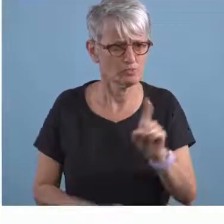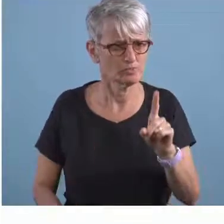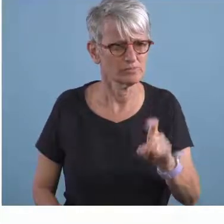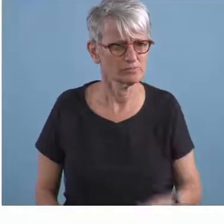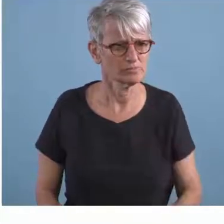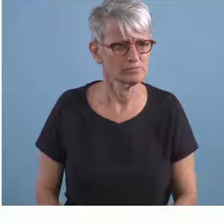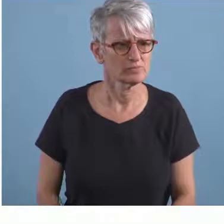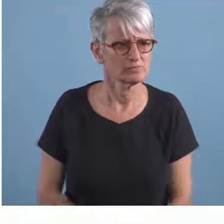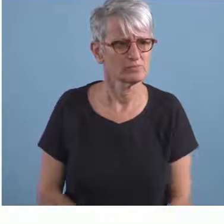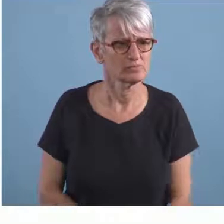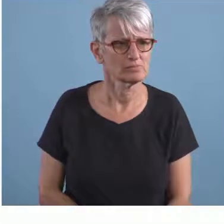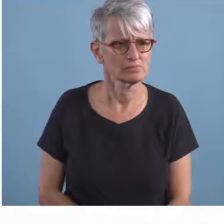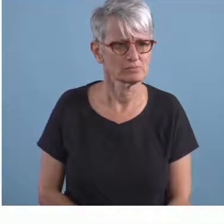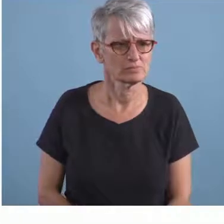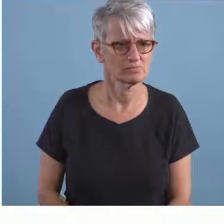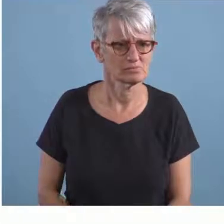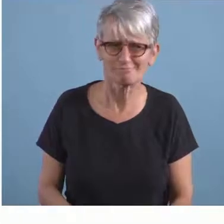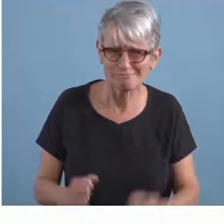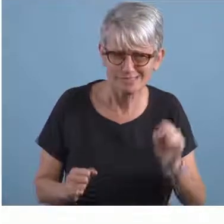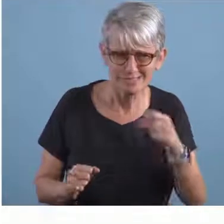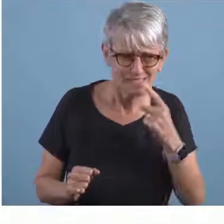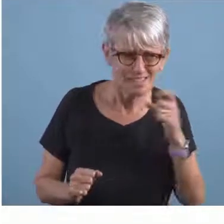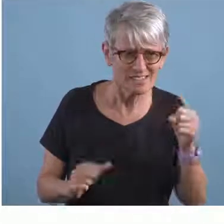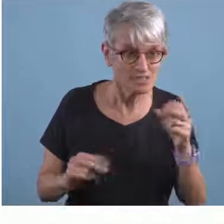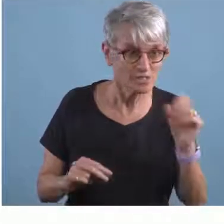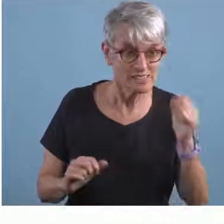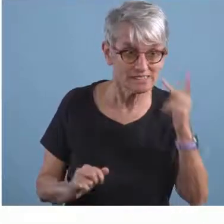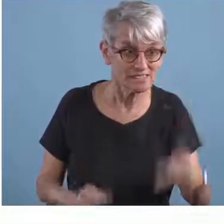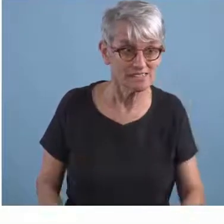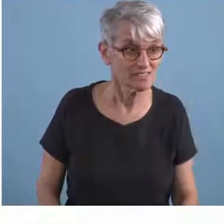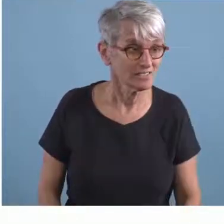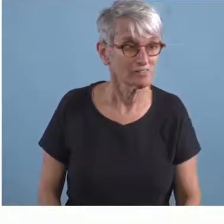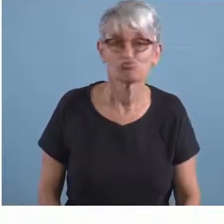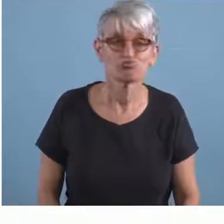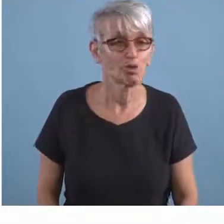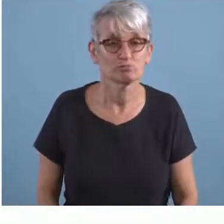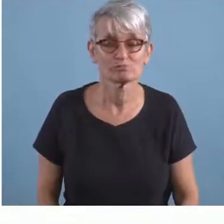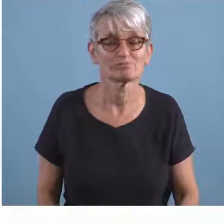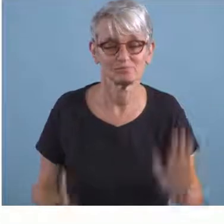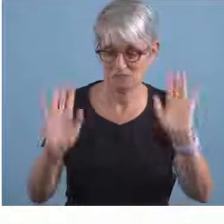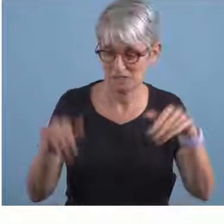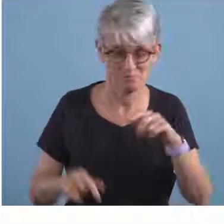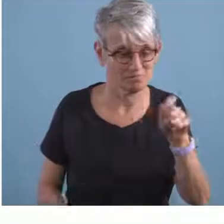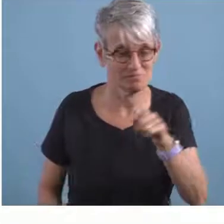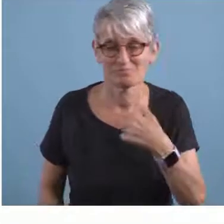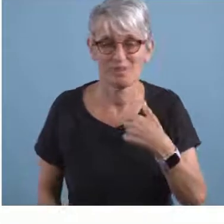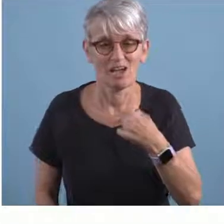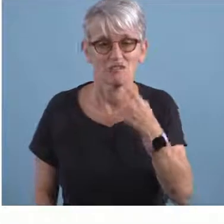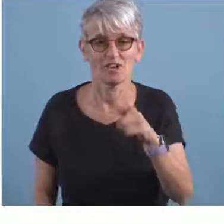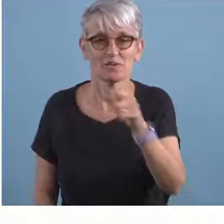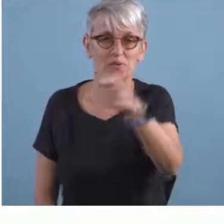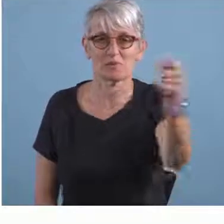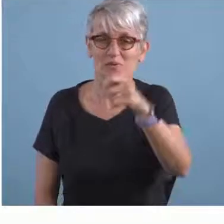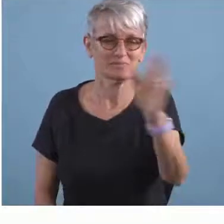Can someone say yes or no? Can you see my pointer? Nope. Okay, no pointer. Every